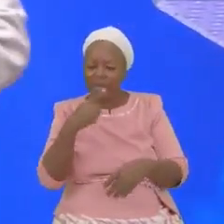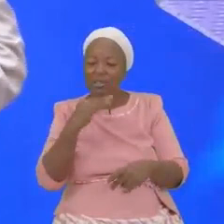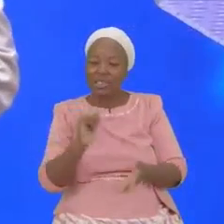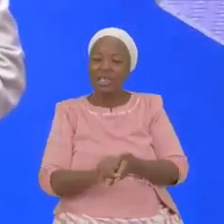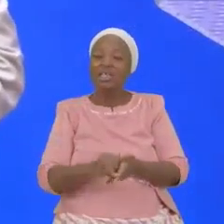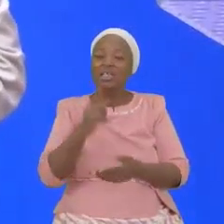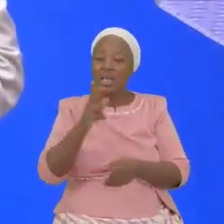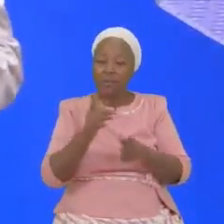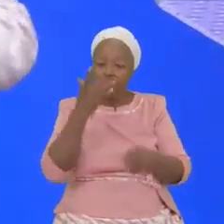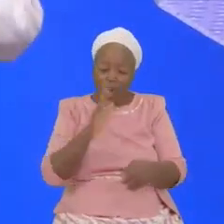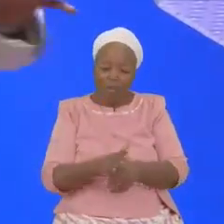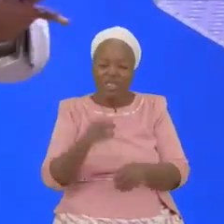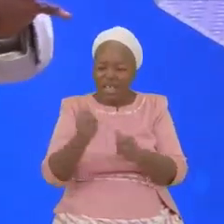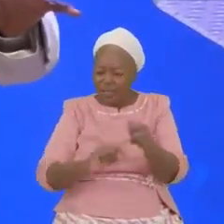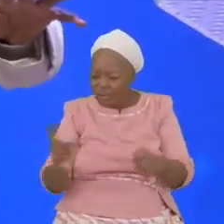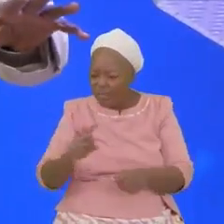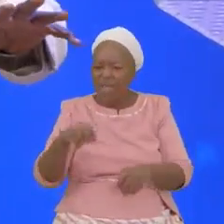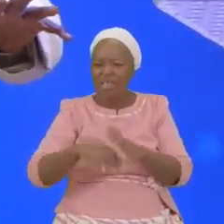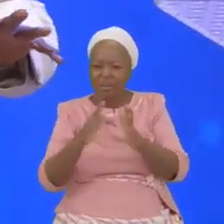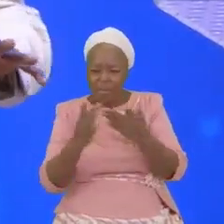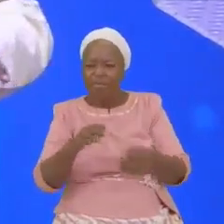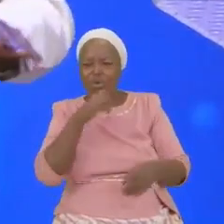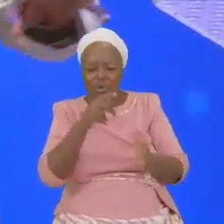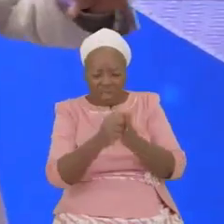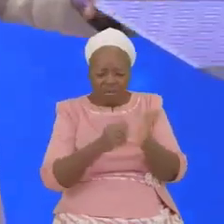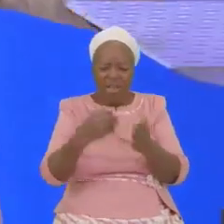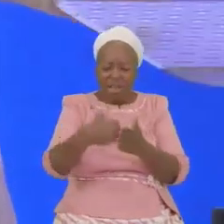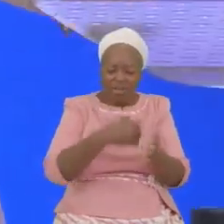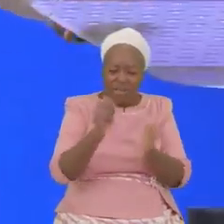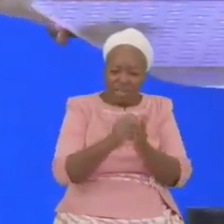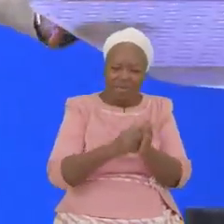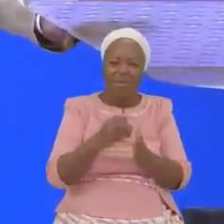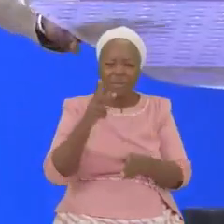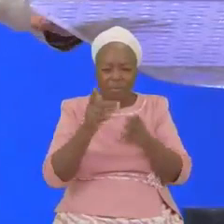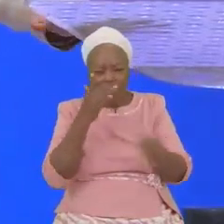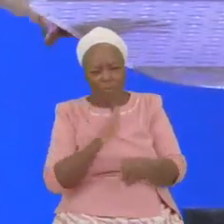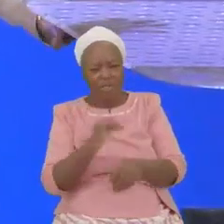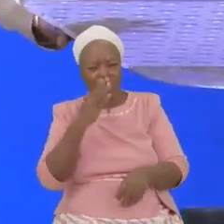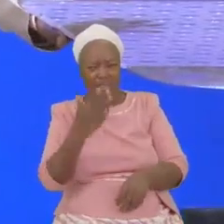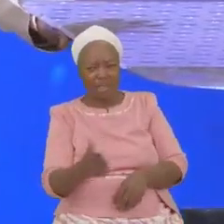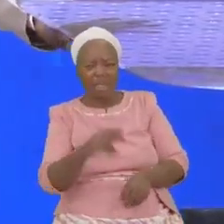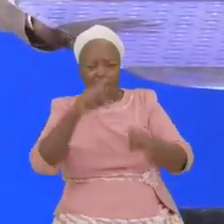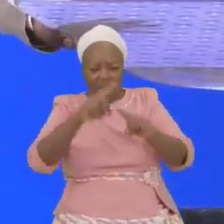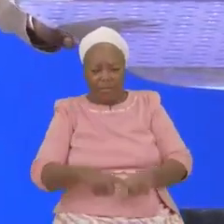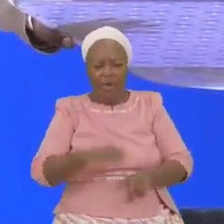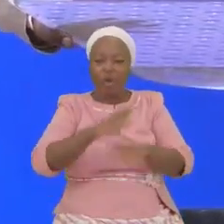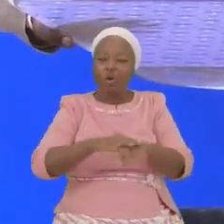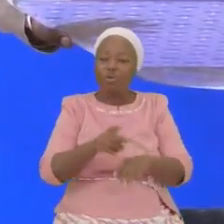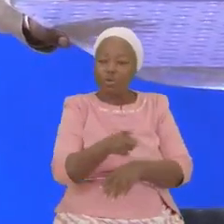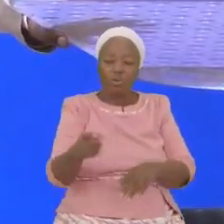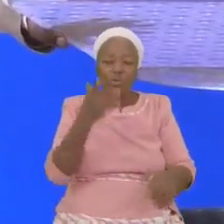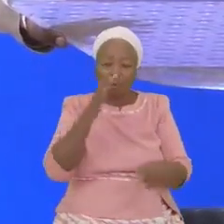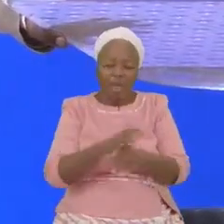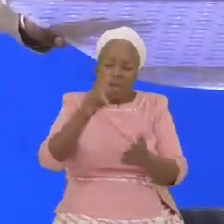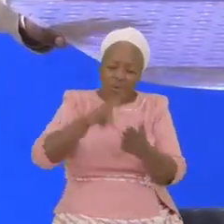everywhere. Promises in the Bible, promises Old Testament, promises New Testament. Depend on those promises. Read